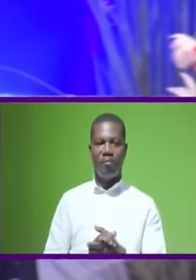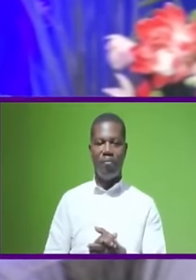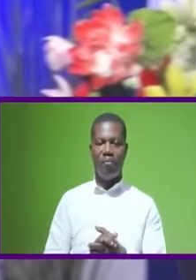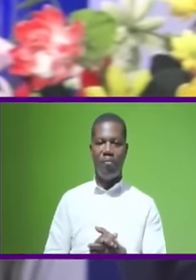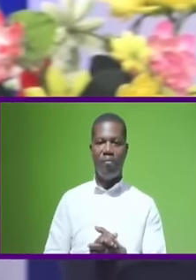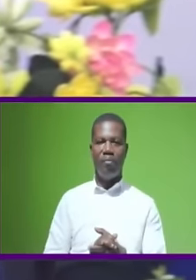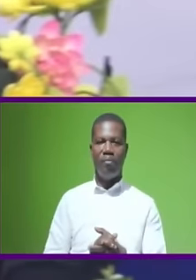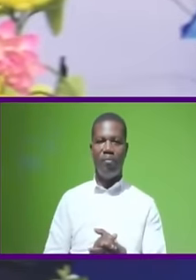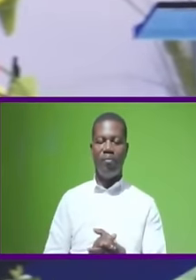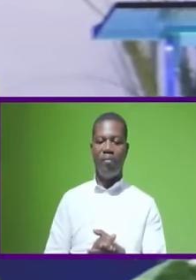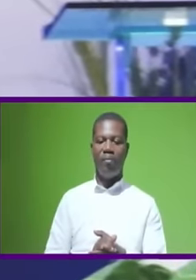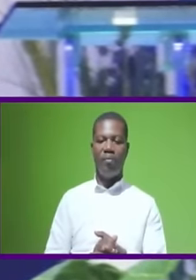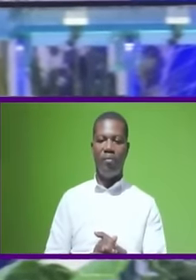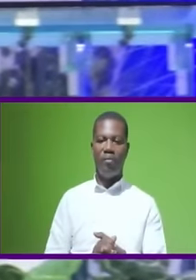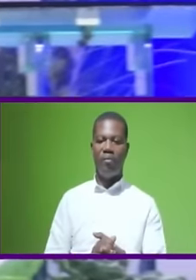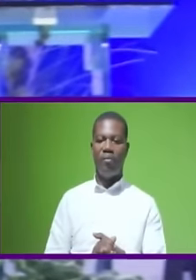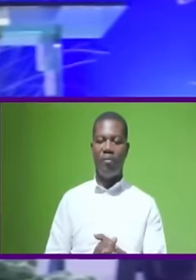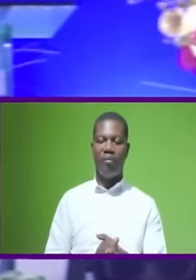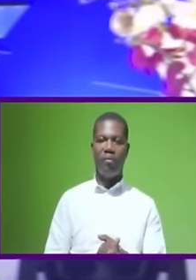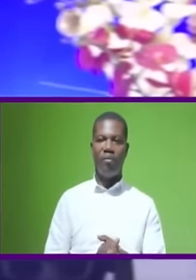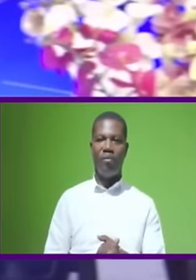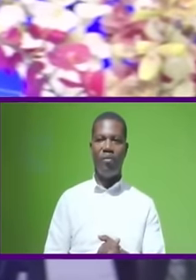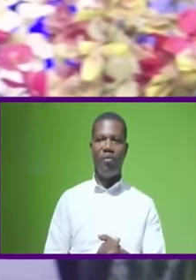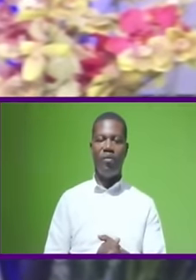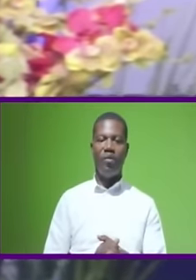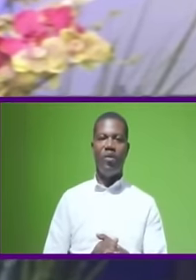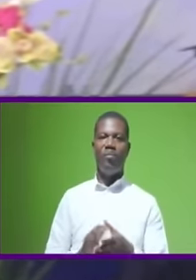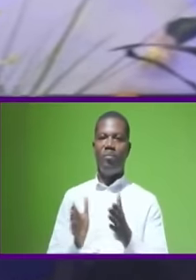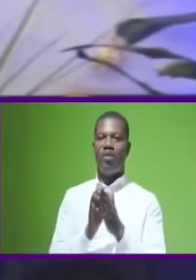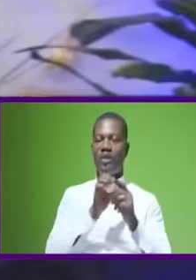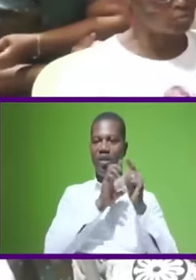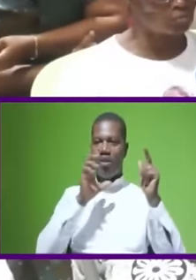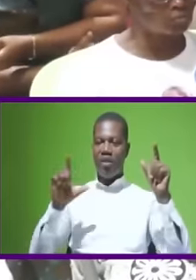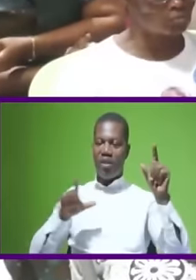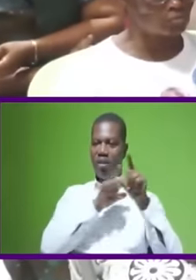as a symbol of the blood of Jesus for